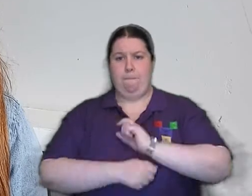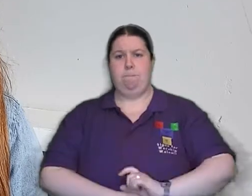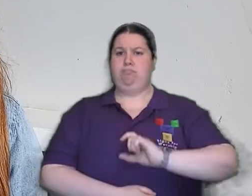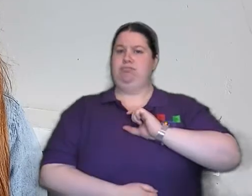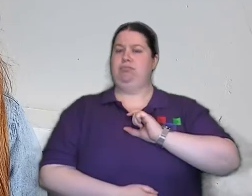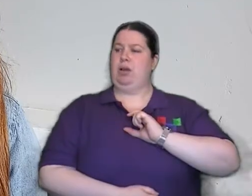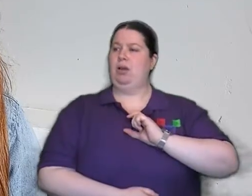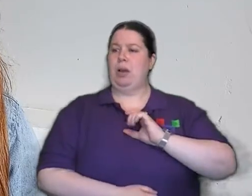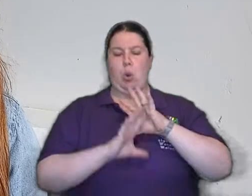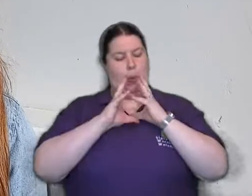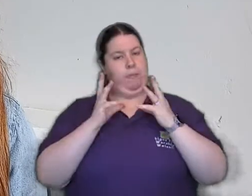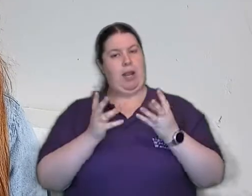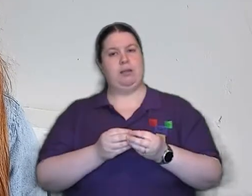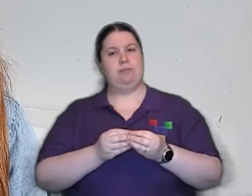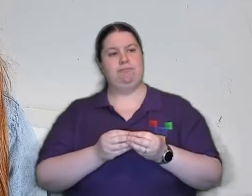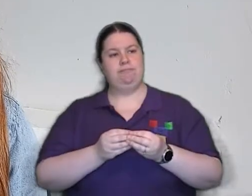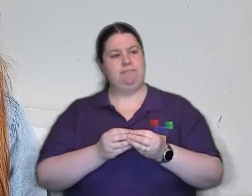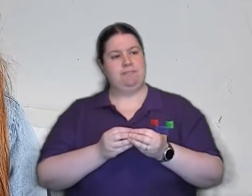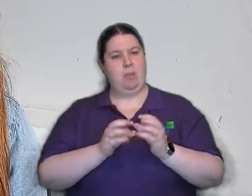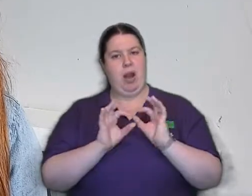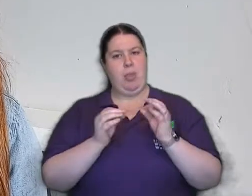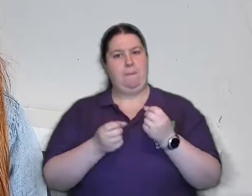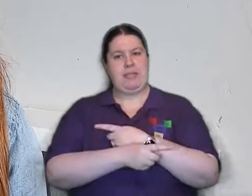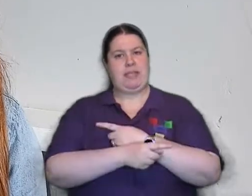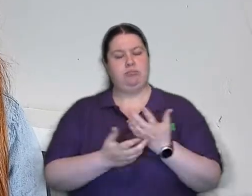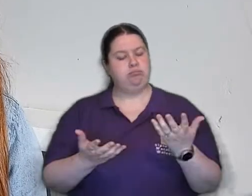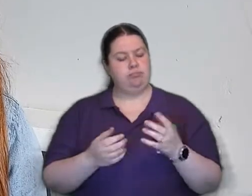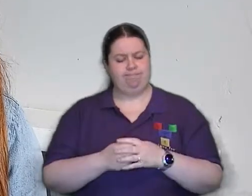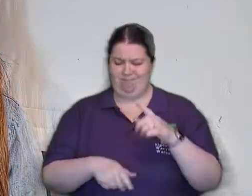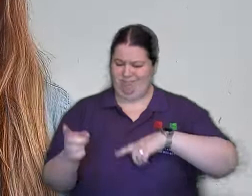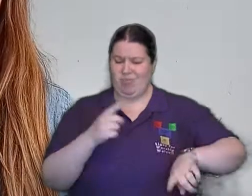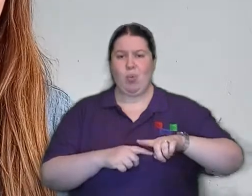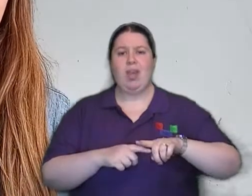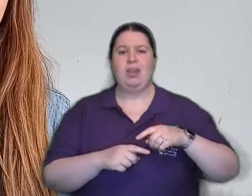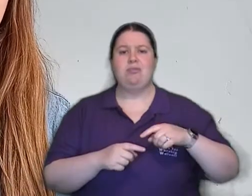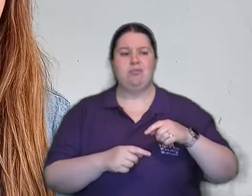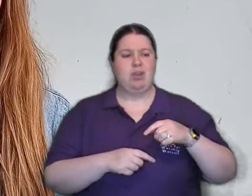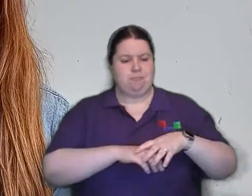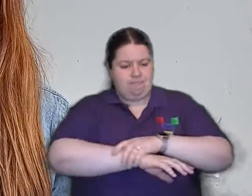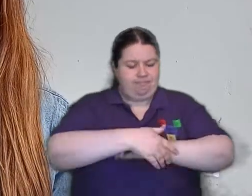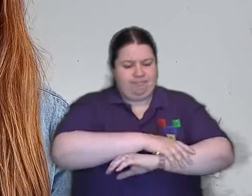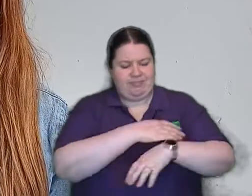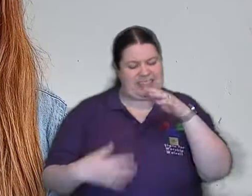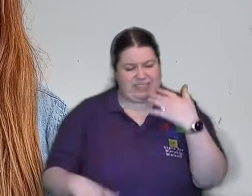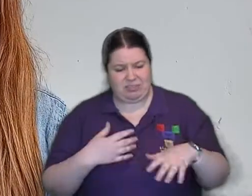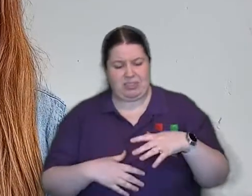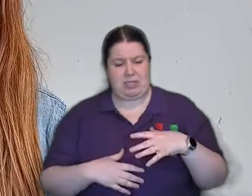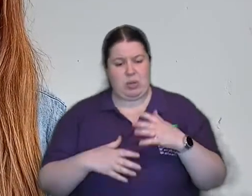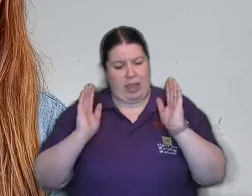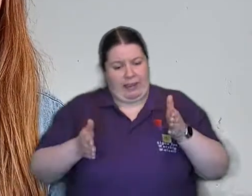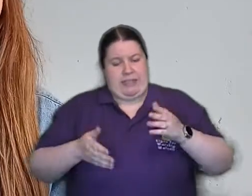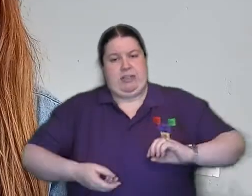so that you may be mature and complete, not lacking anything." Whenever we go through trials and suffering,